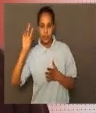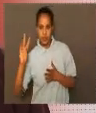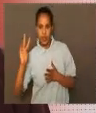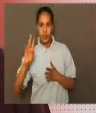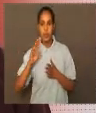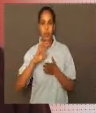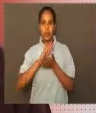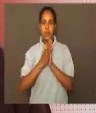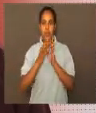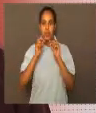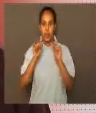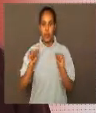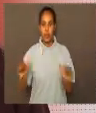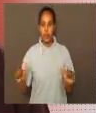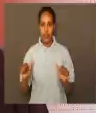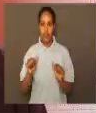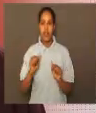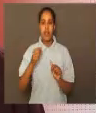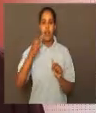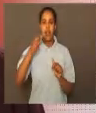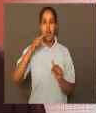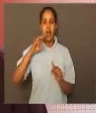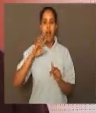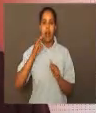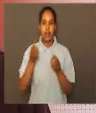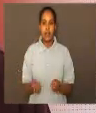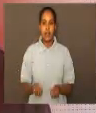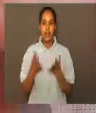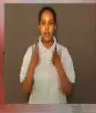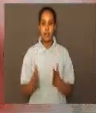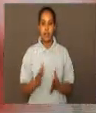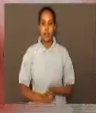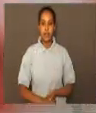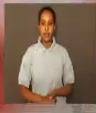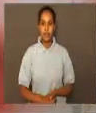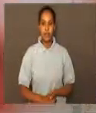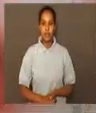molecule being solvated or hydrated.